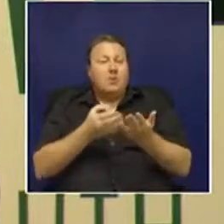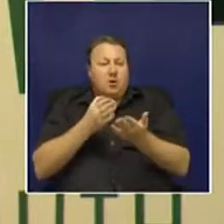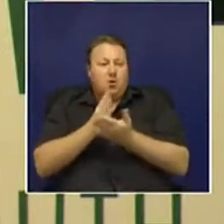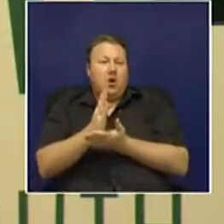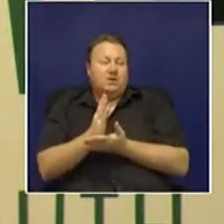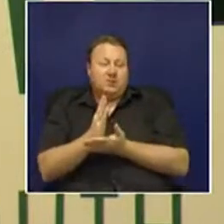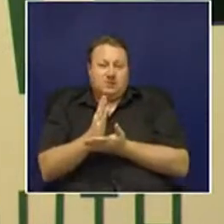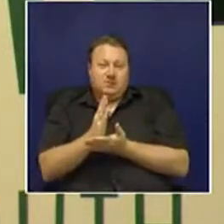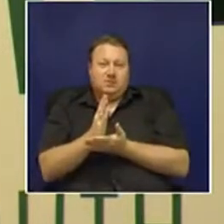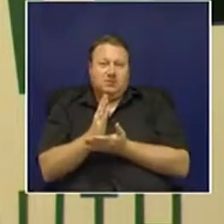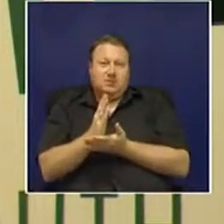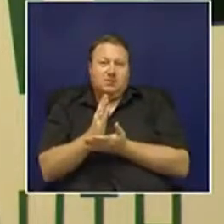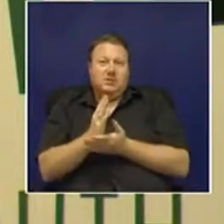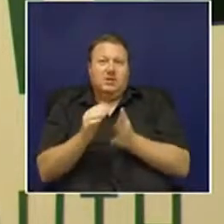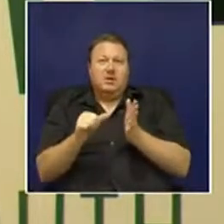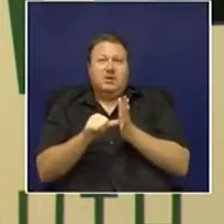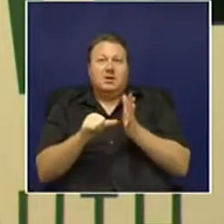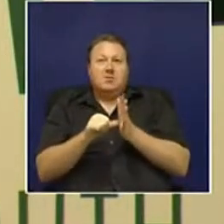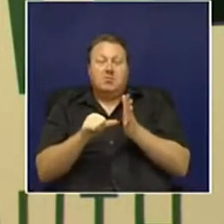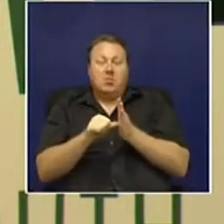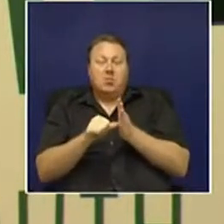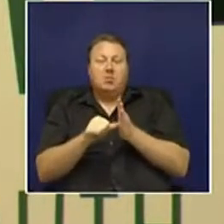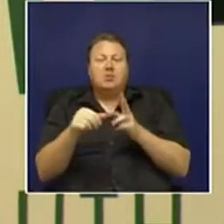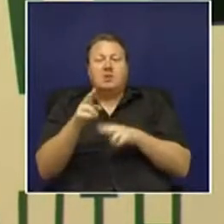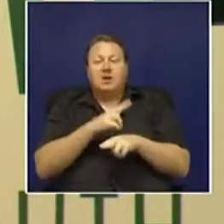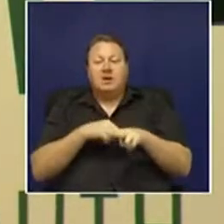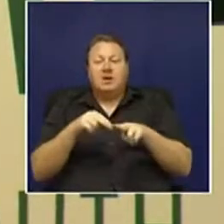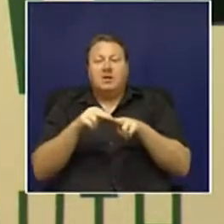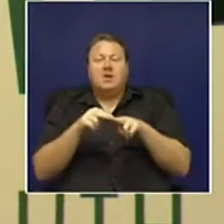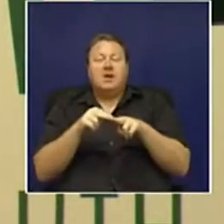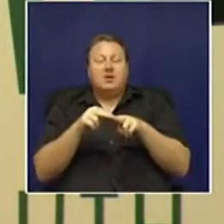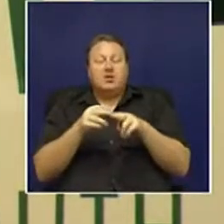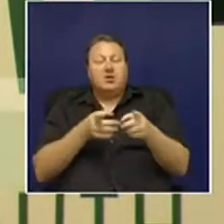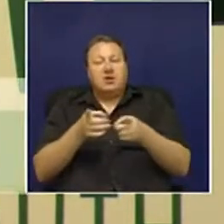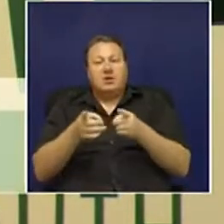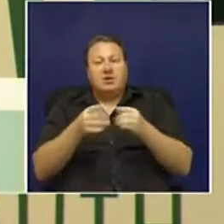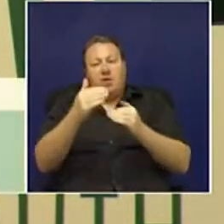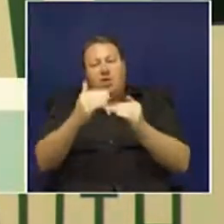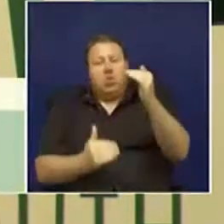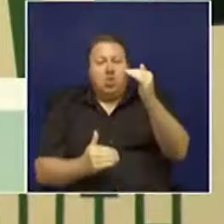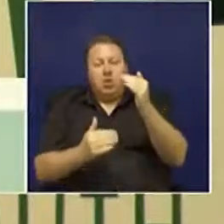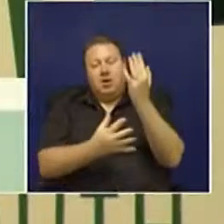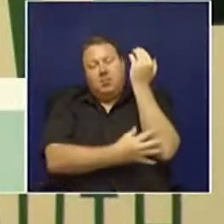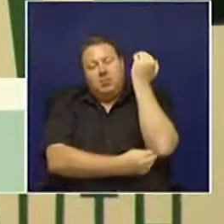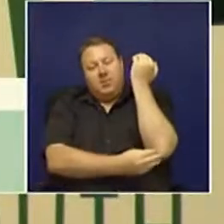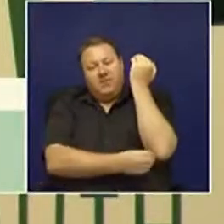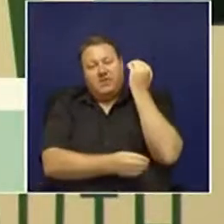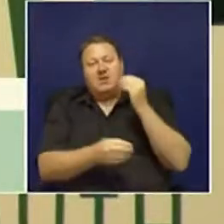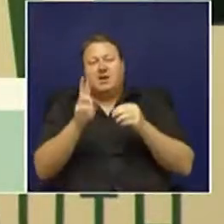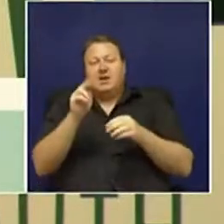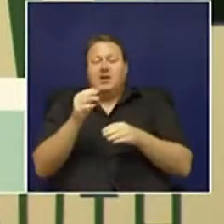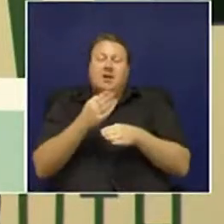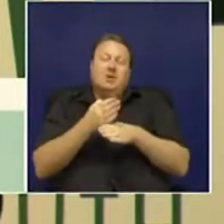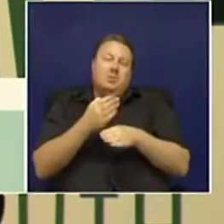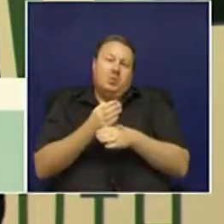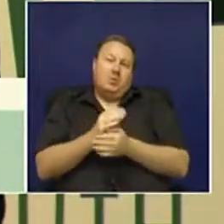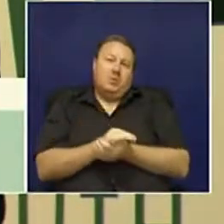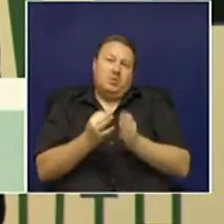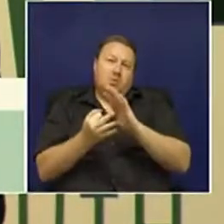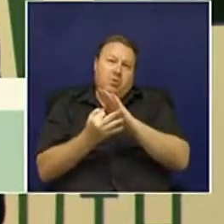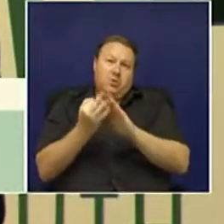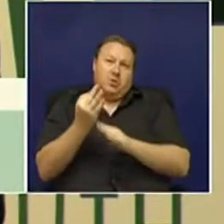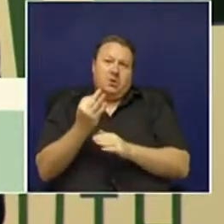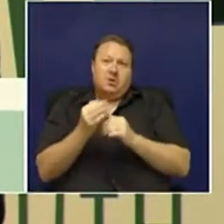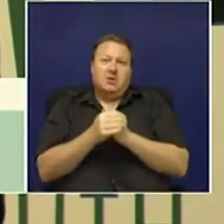is essential to our mission to deal with inequality, poverty, and unemployment. It is a mission